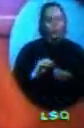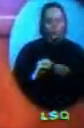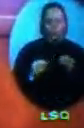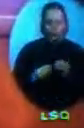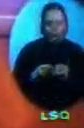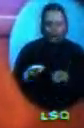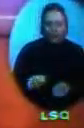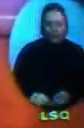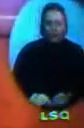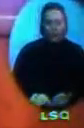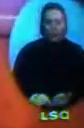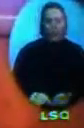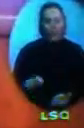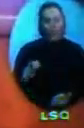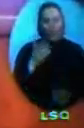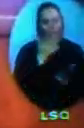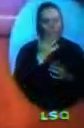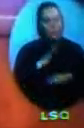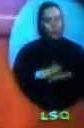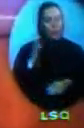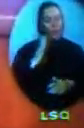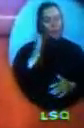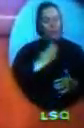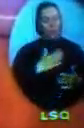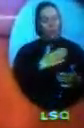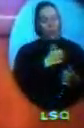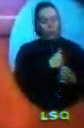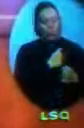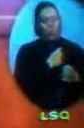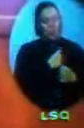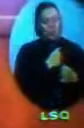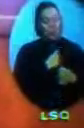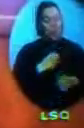care for veterans. But one time in